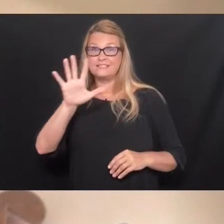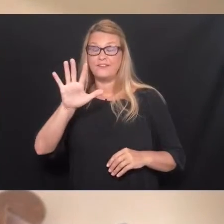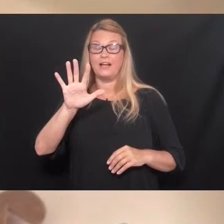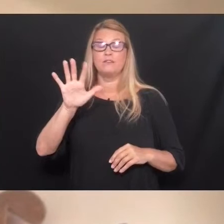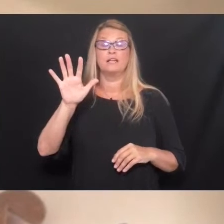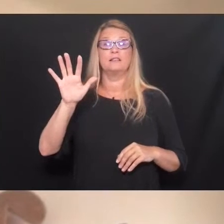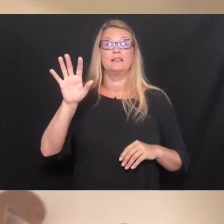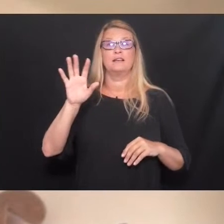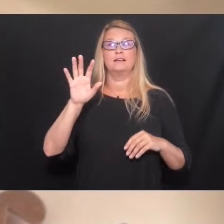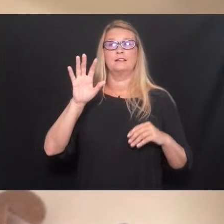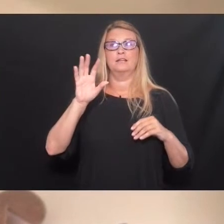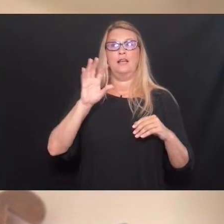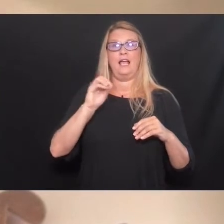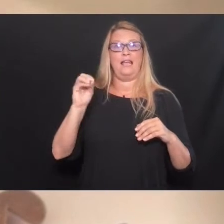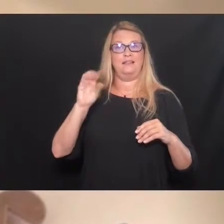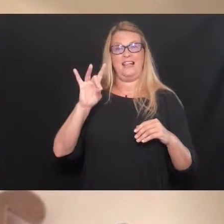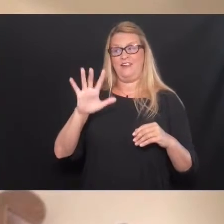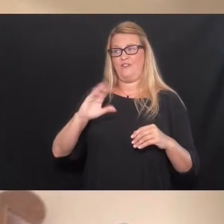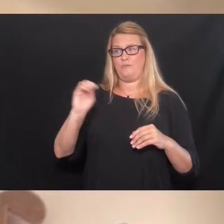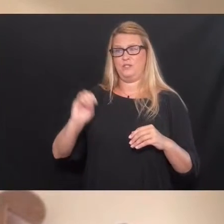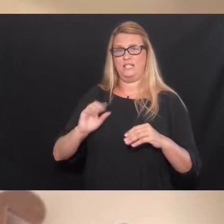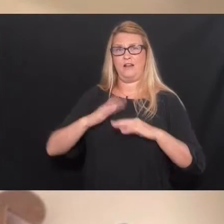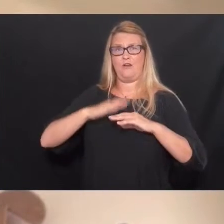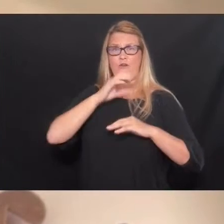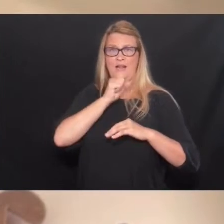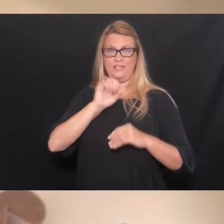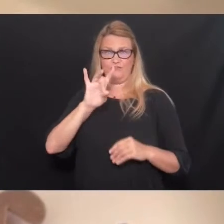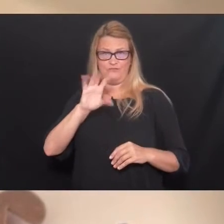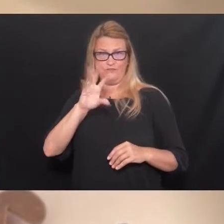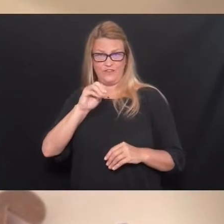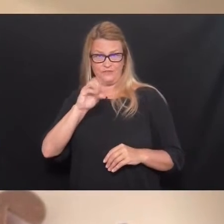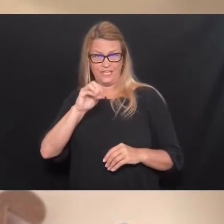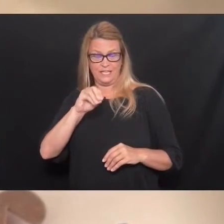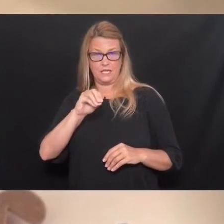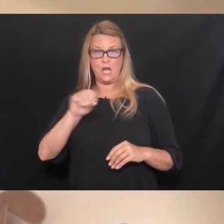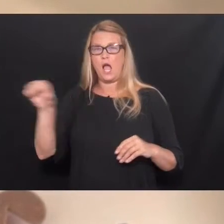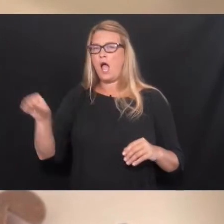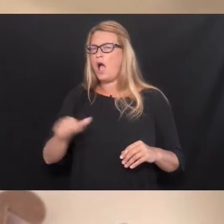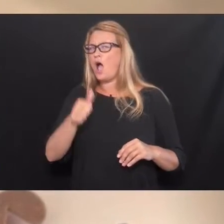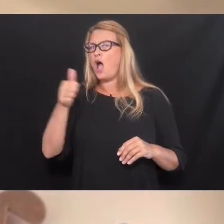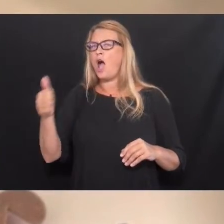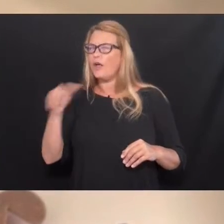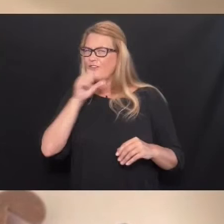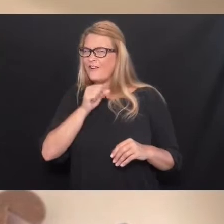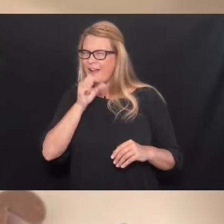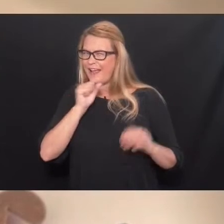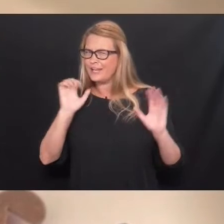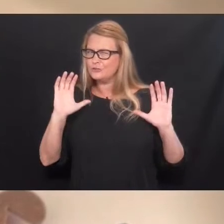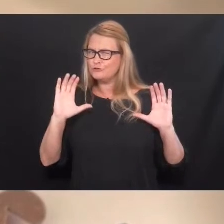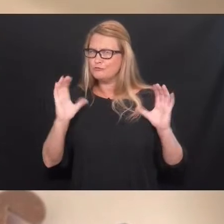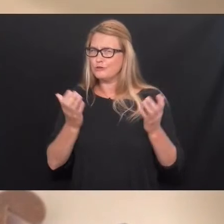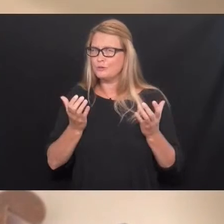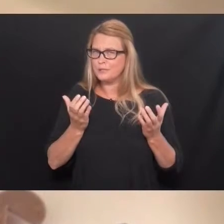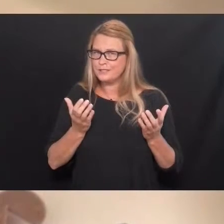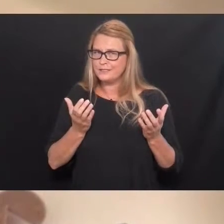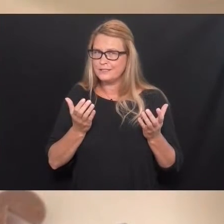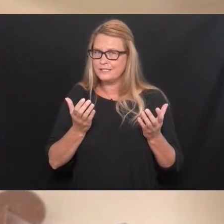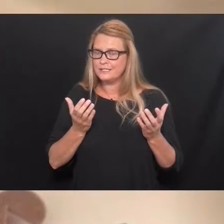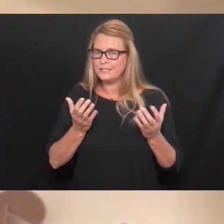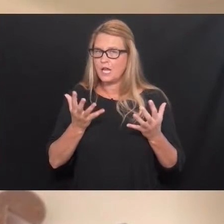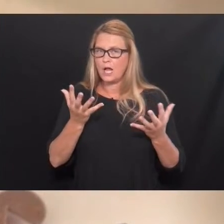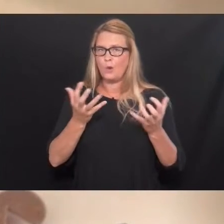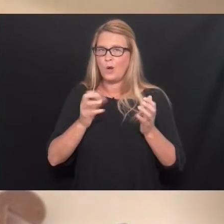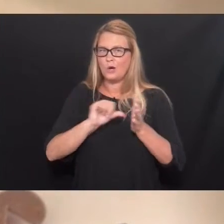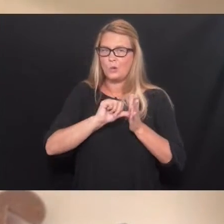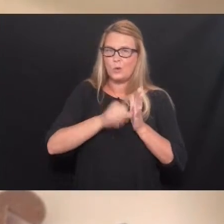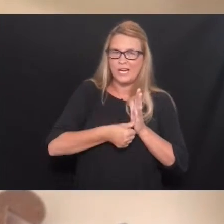85% of the over 50, but we have more work to do with our other age categories. And I just want to